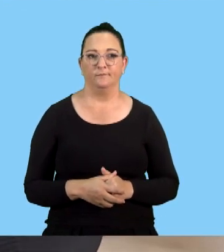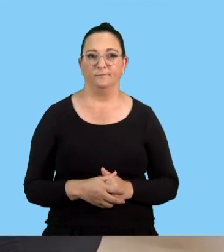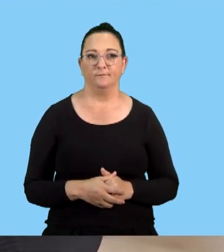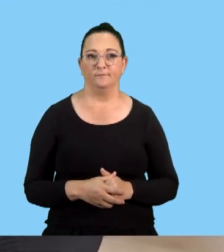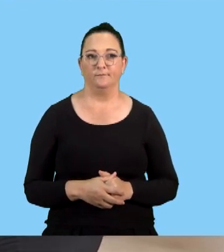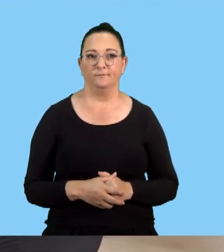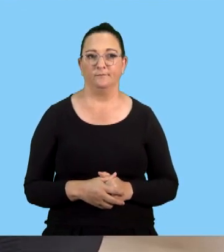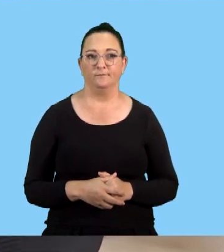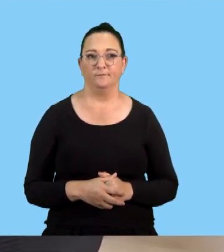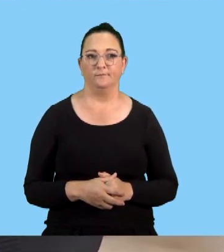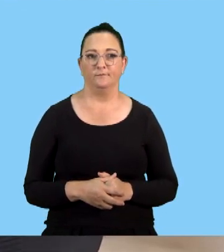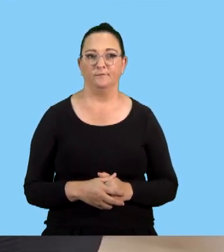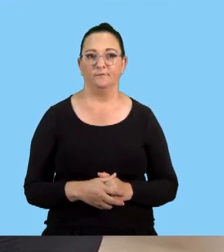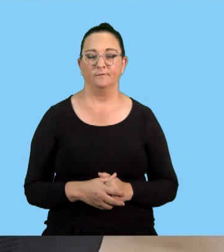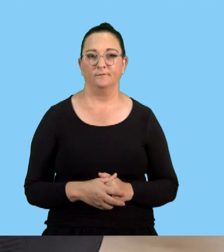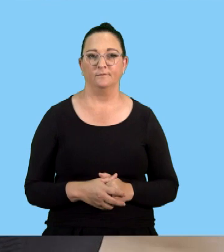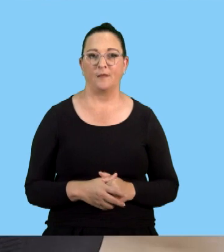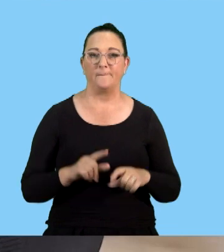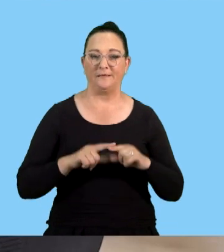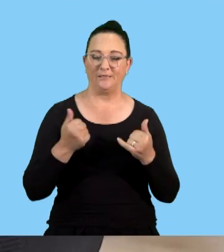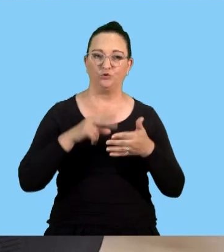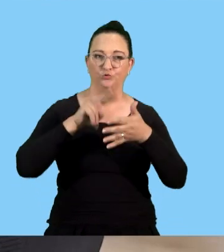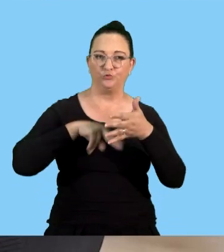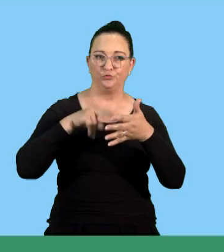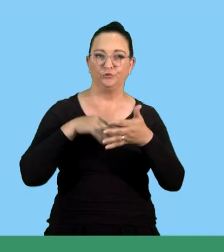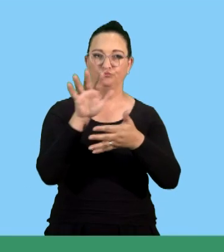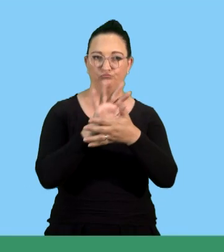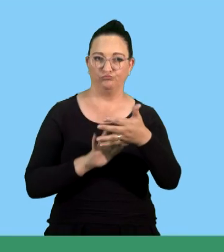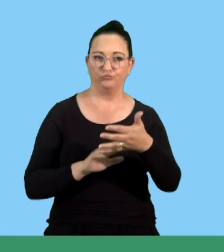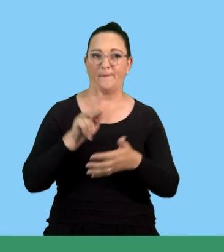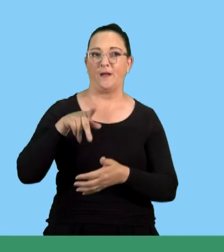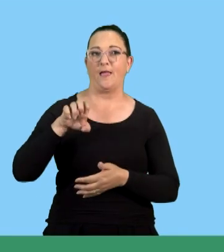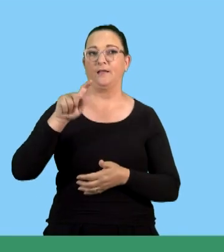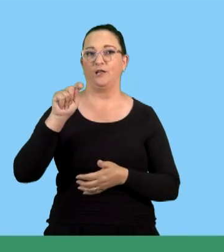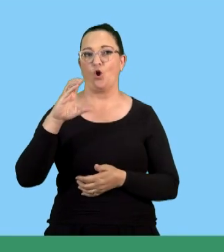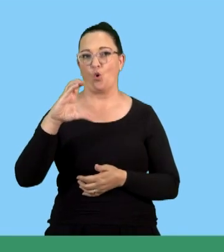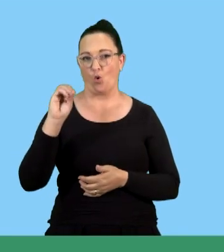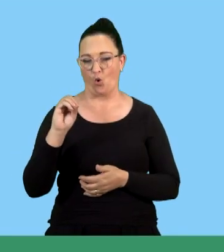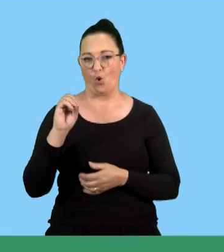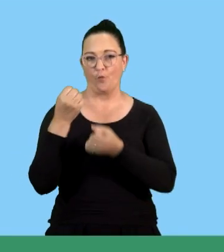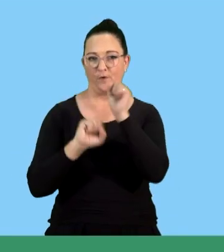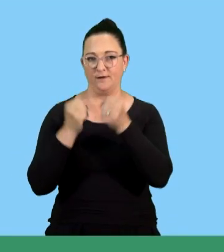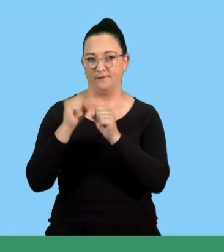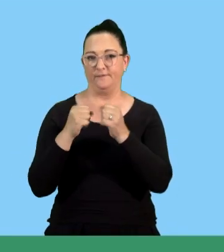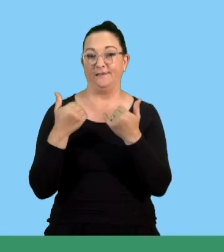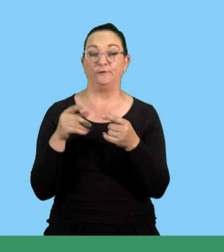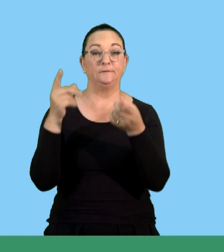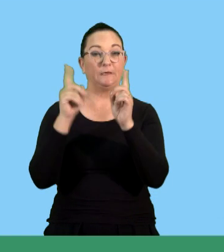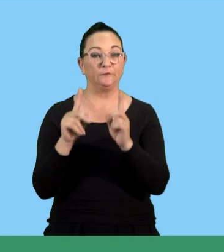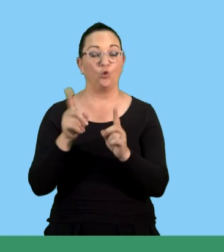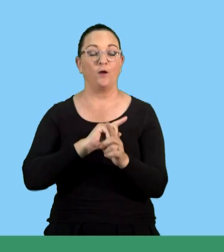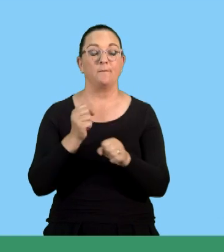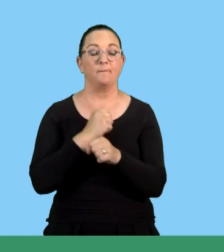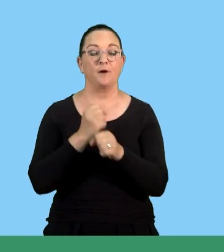and answer the questions that follow. Petco Manufacturers, PM, specializes with custom-made door